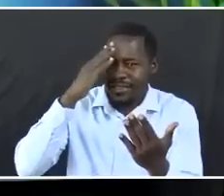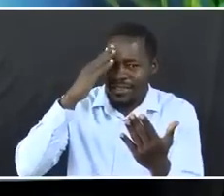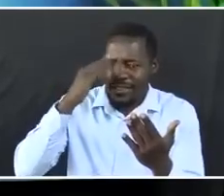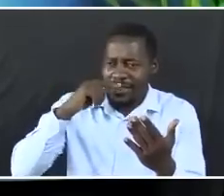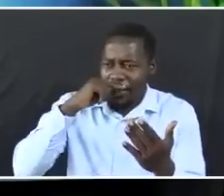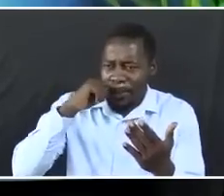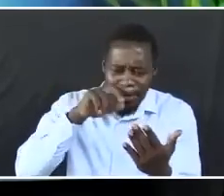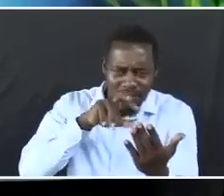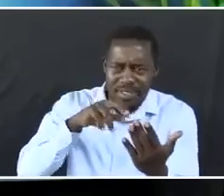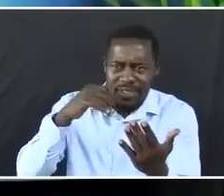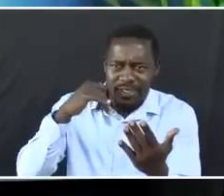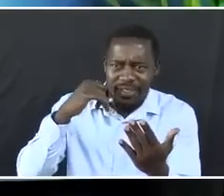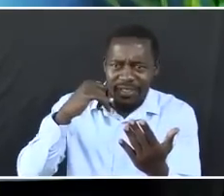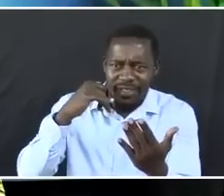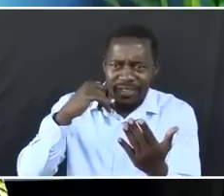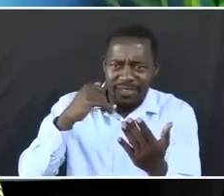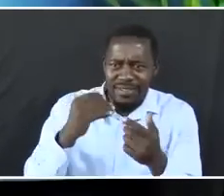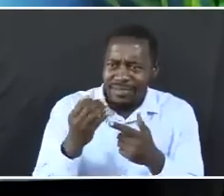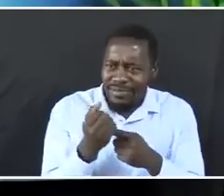iyo yote.